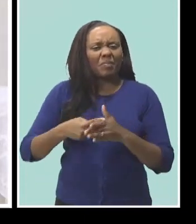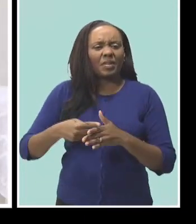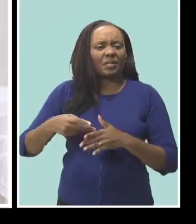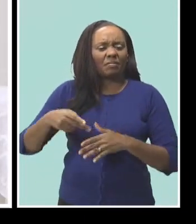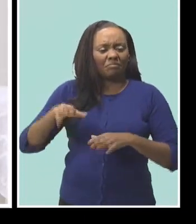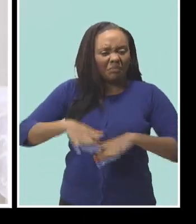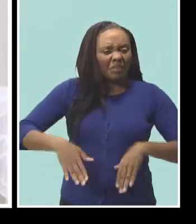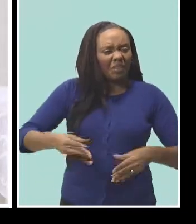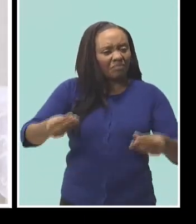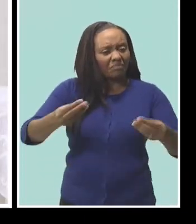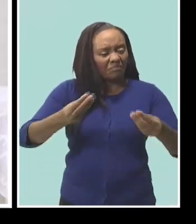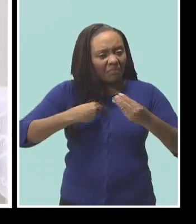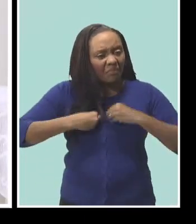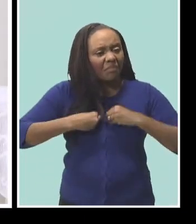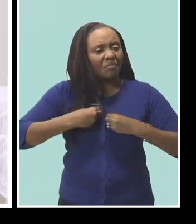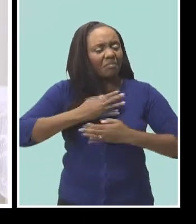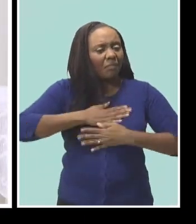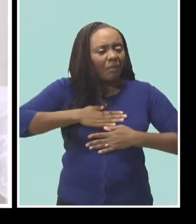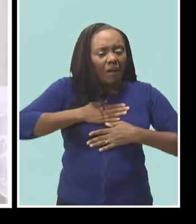and of joy.